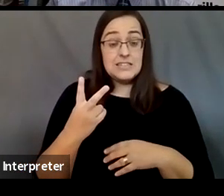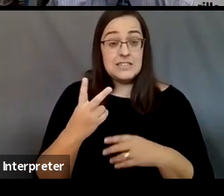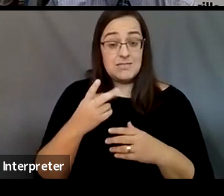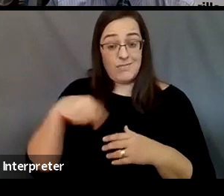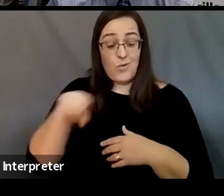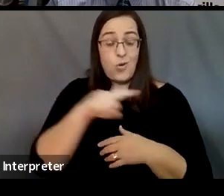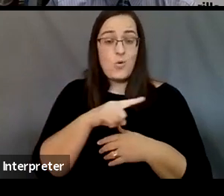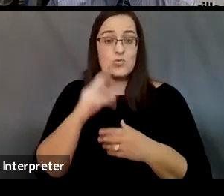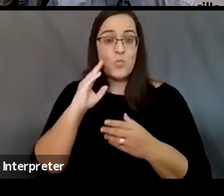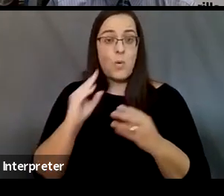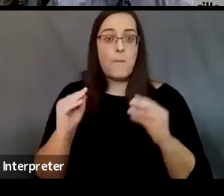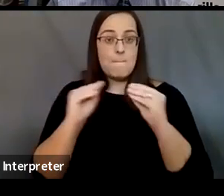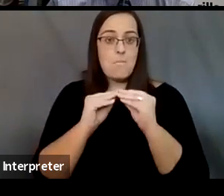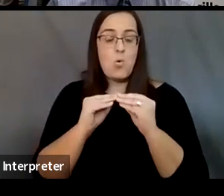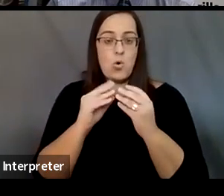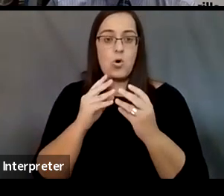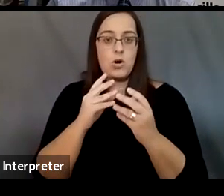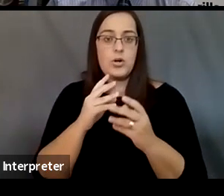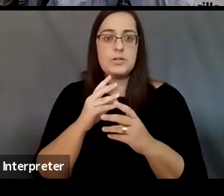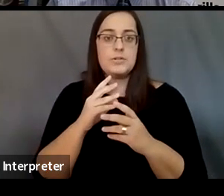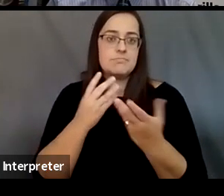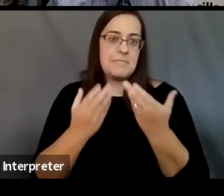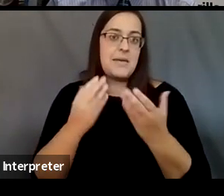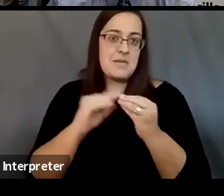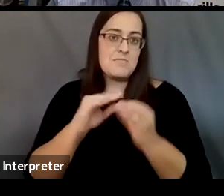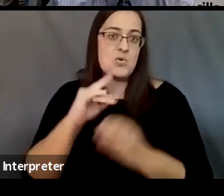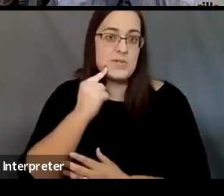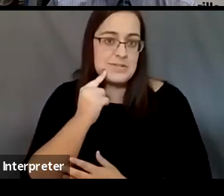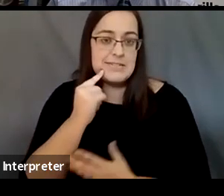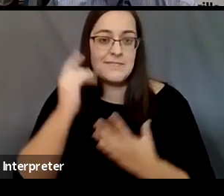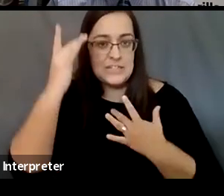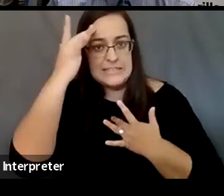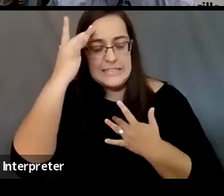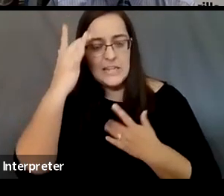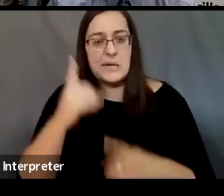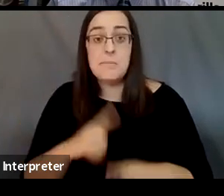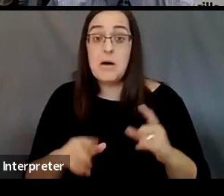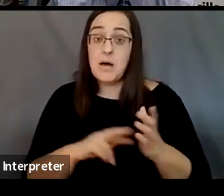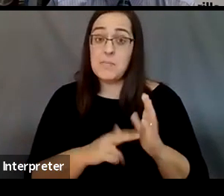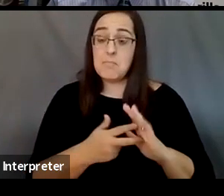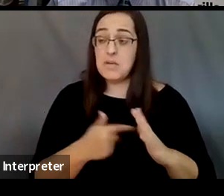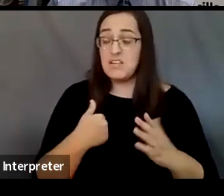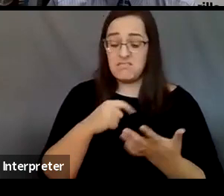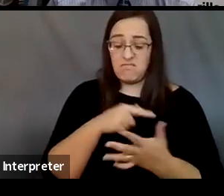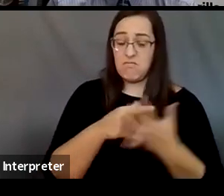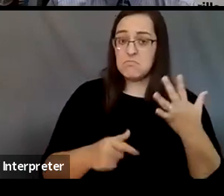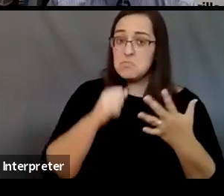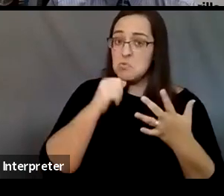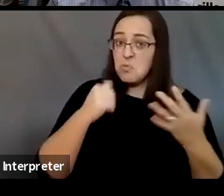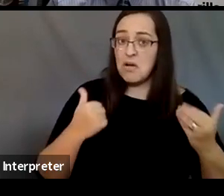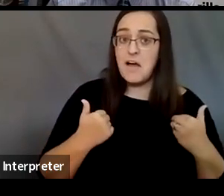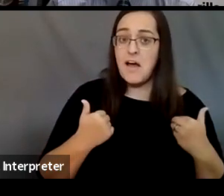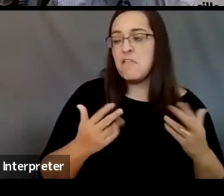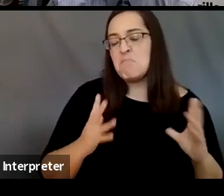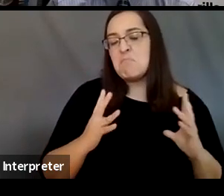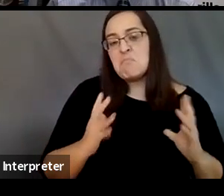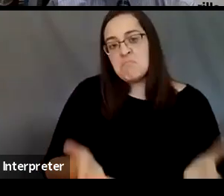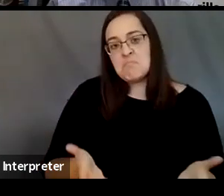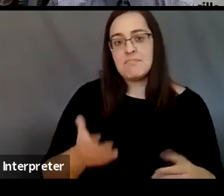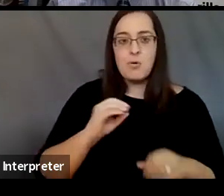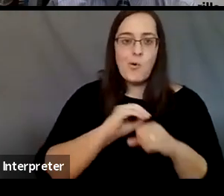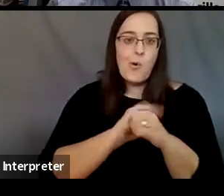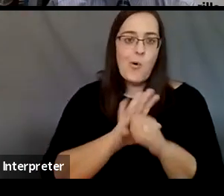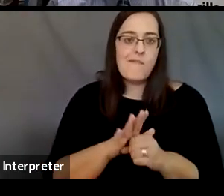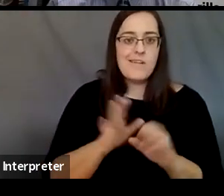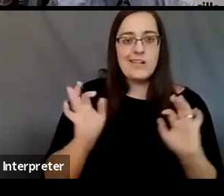risk of having a more severe infection. But that does not mean if you do not have one of those diagnoses that you will not have